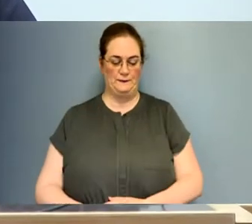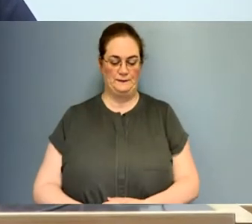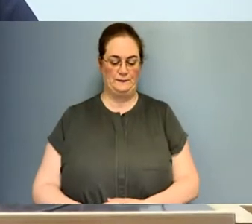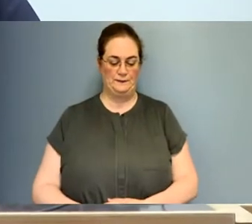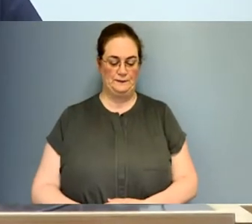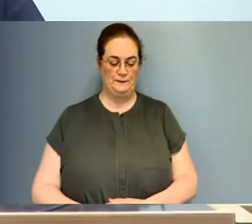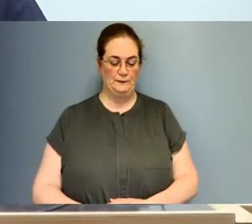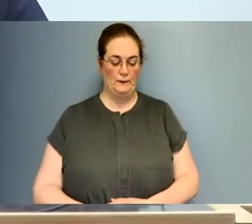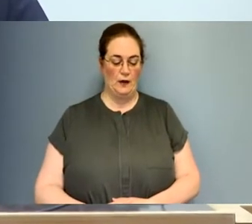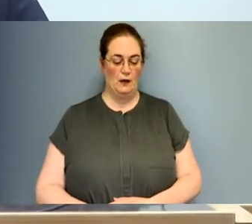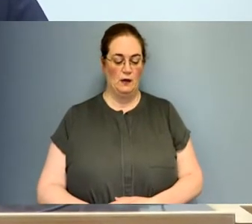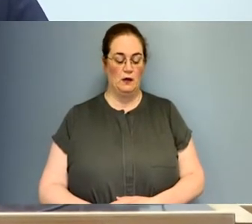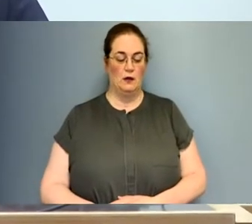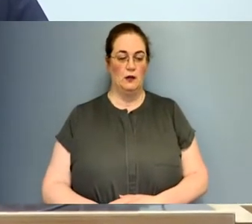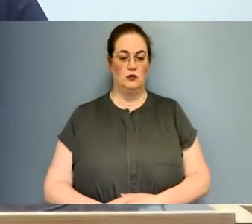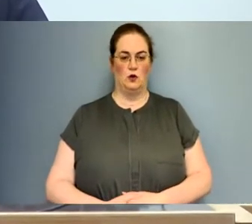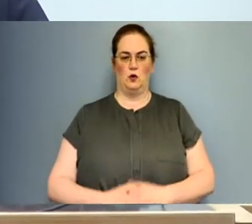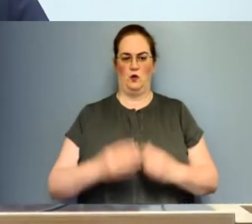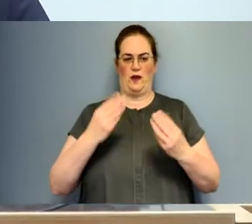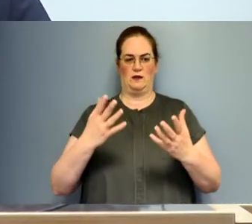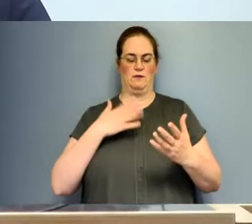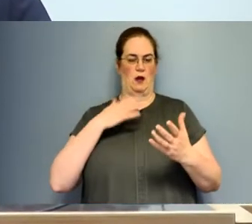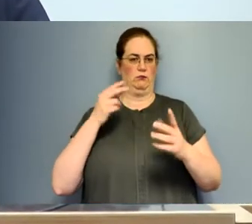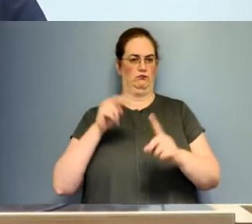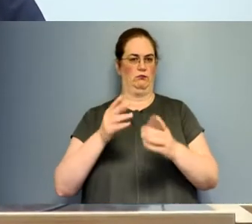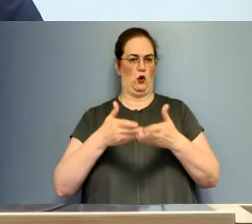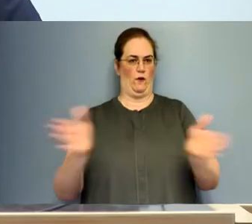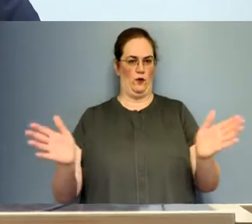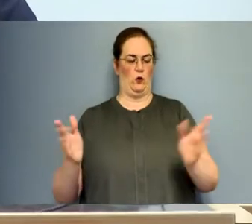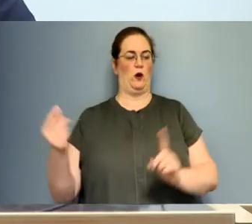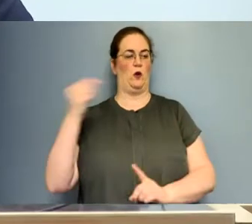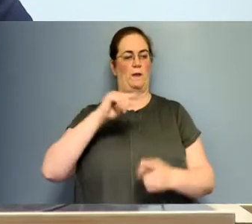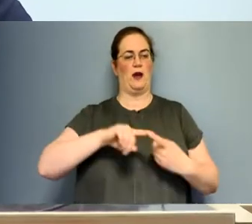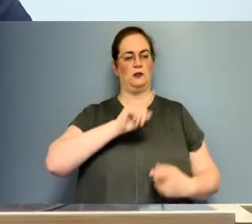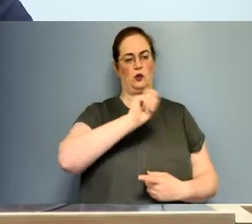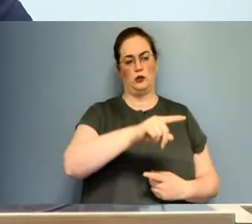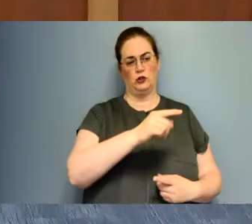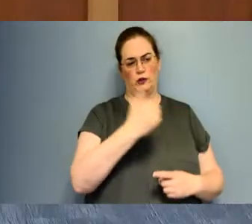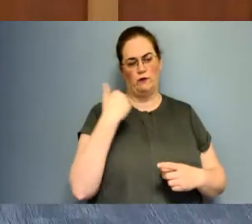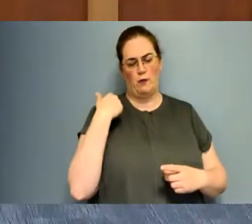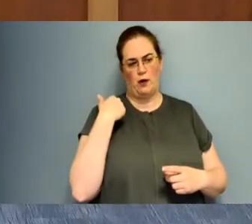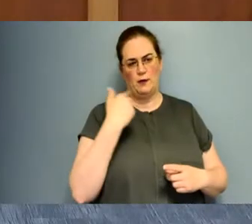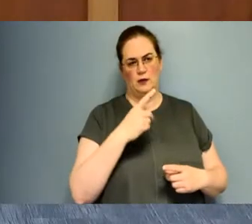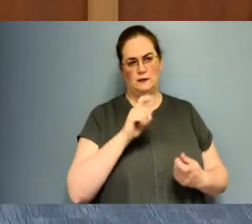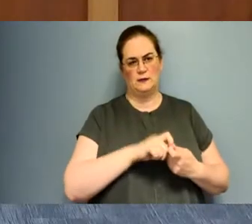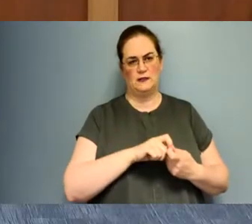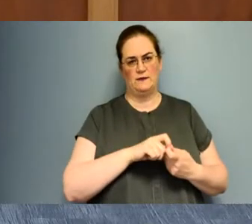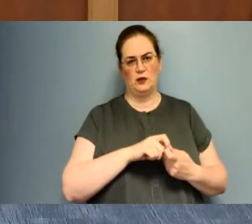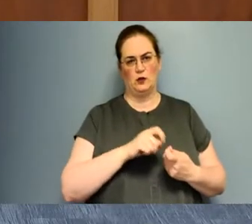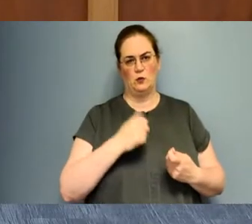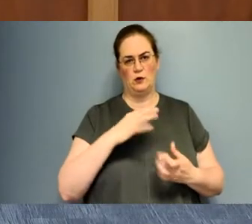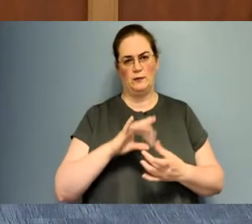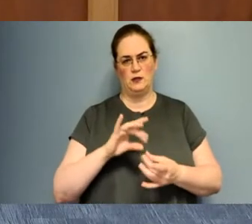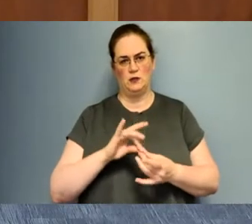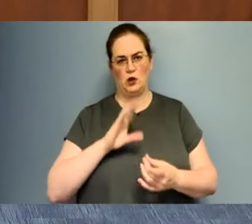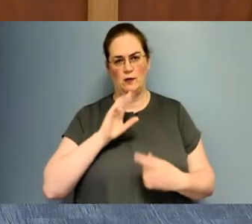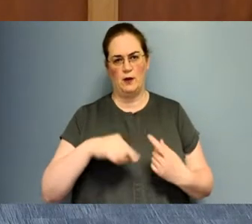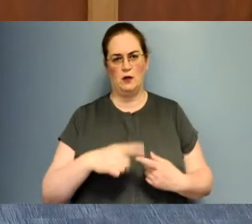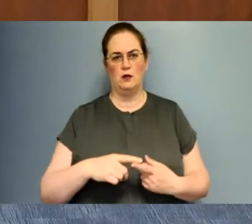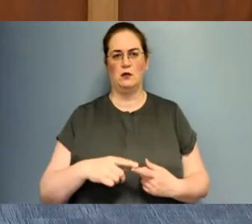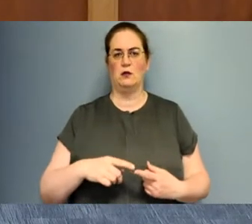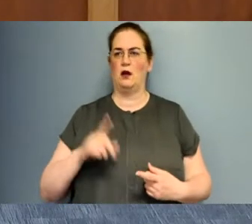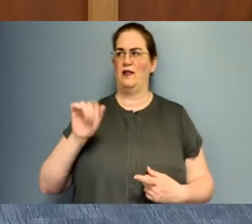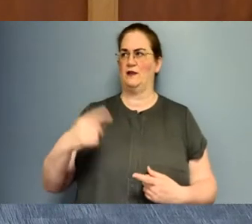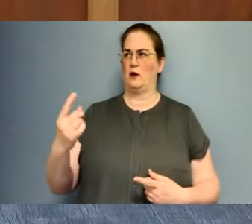terms of the overview, and I want to make sure I get back to your question. Can you remind me, Commissioner, specifically you want me to touch on? I think that